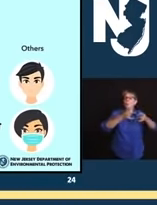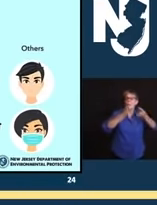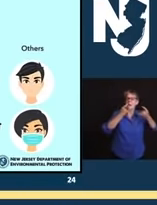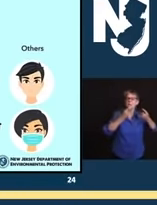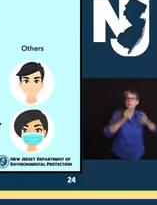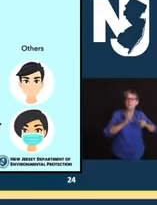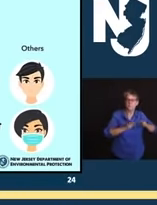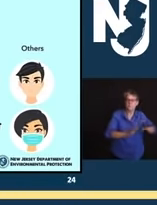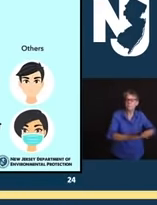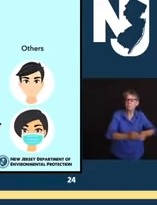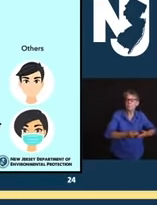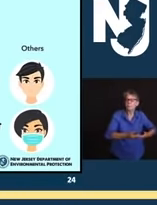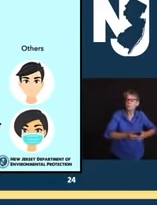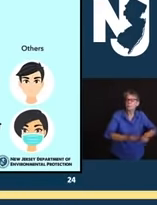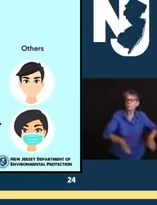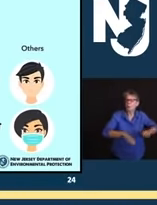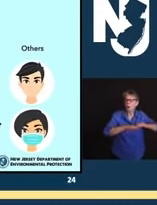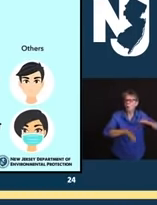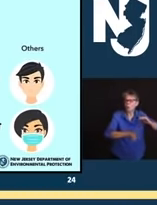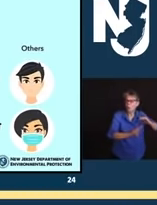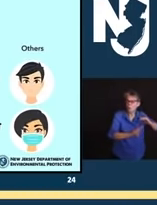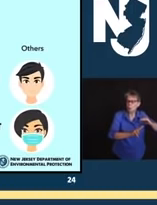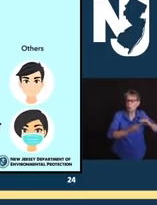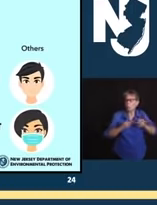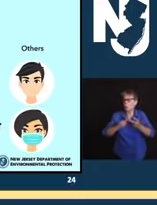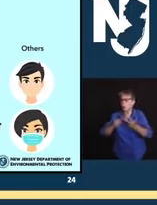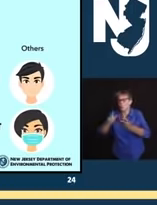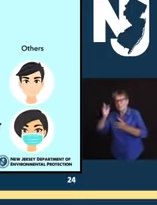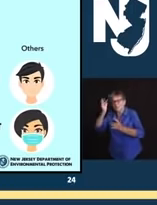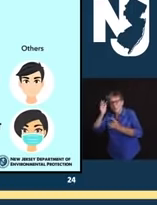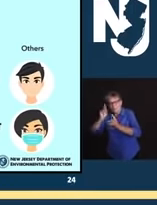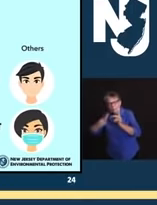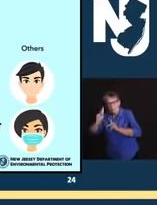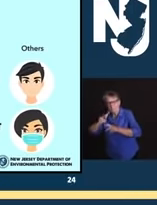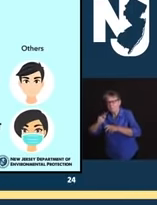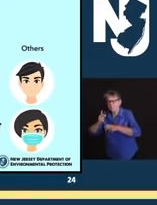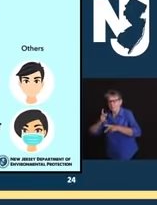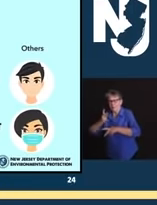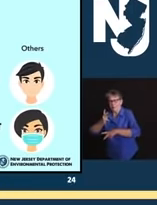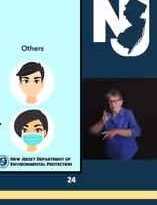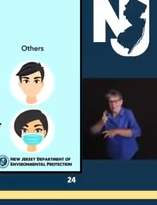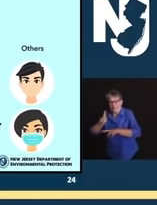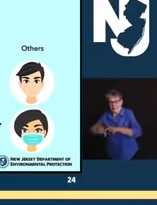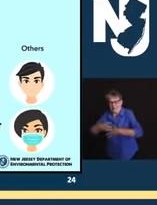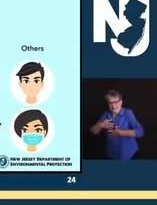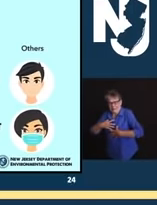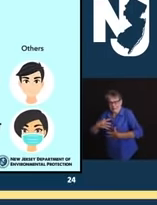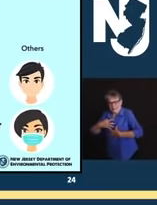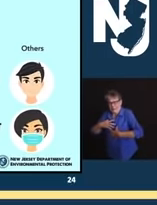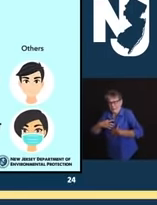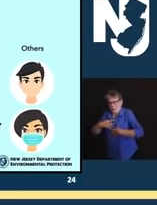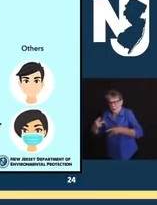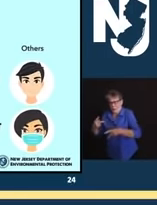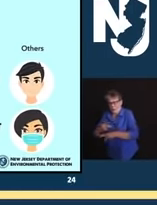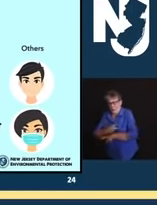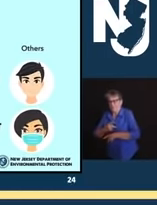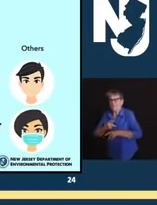health and well-being. That's it. Your political affiliation, by the way, is not an underlying